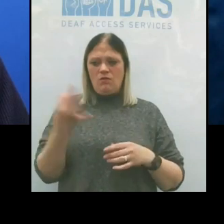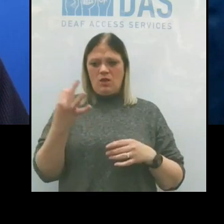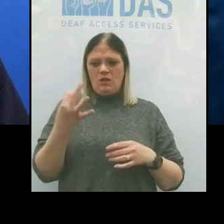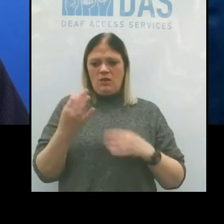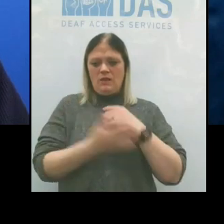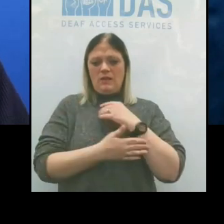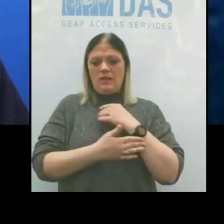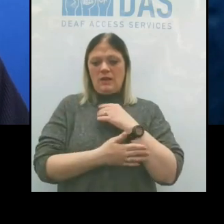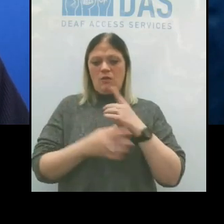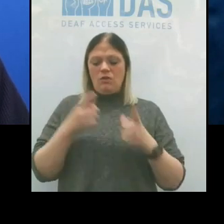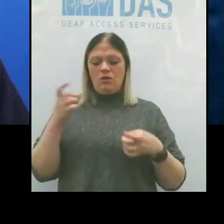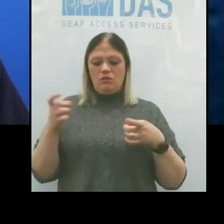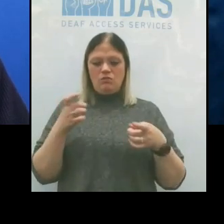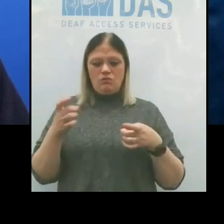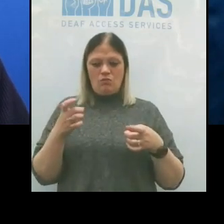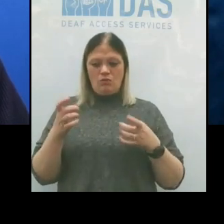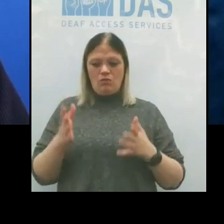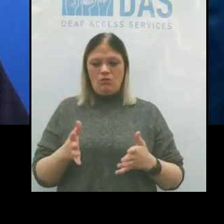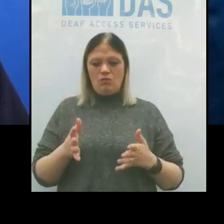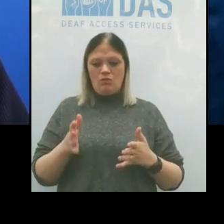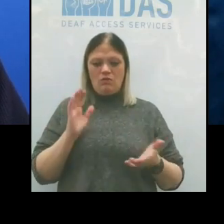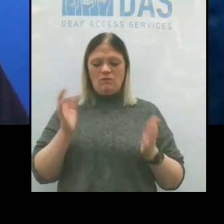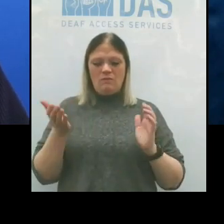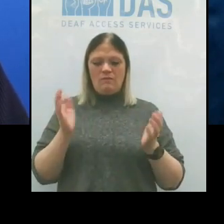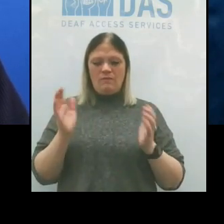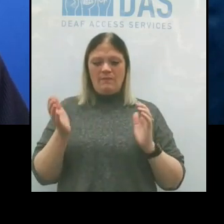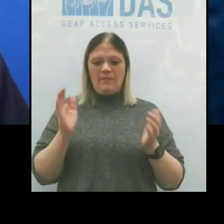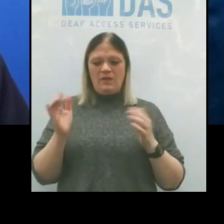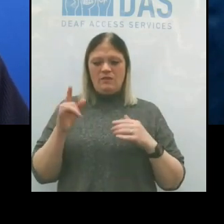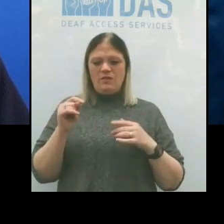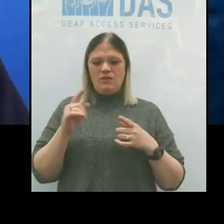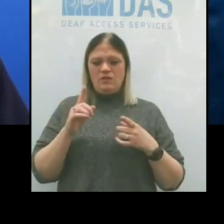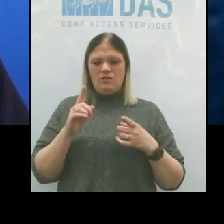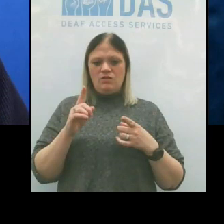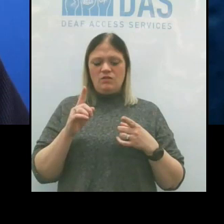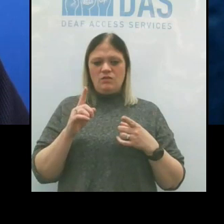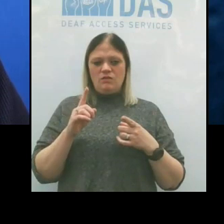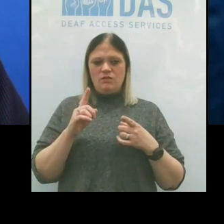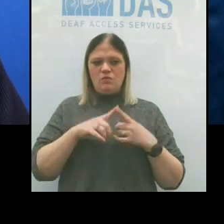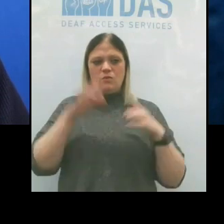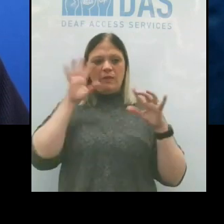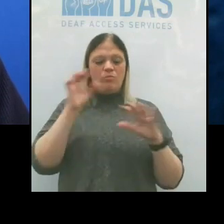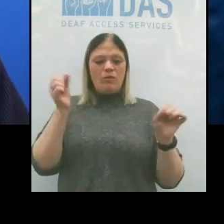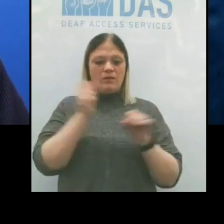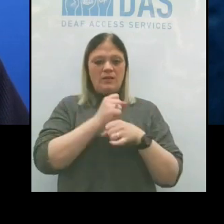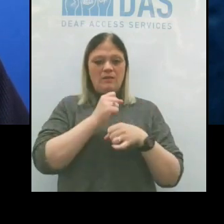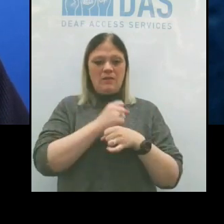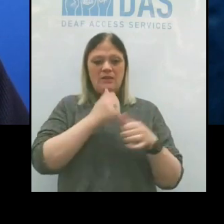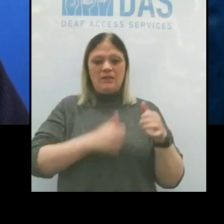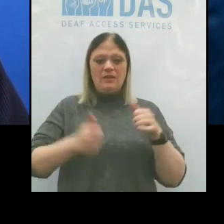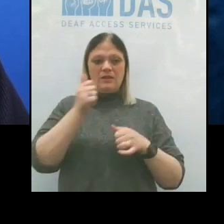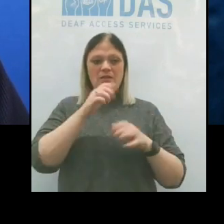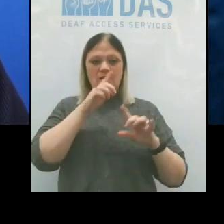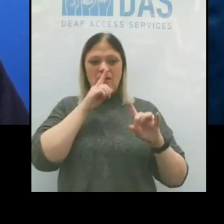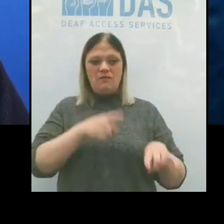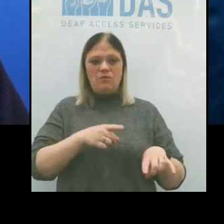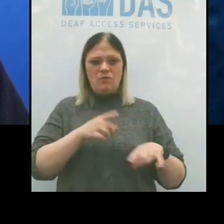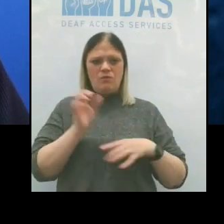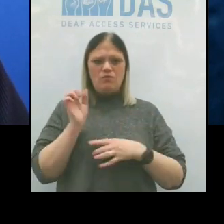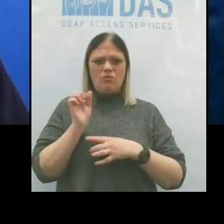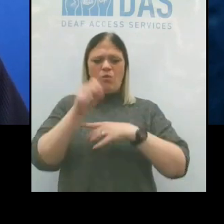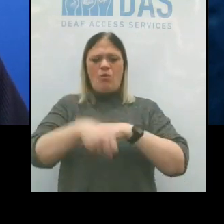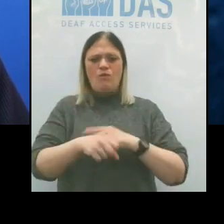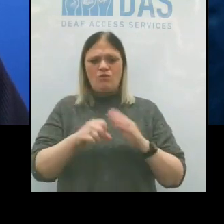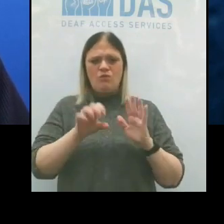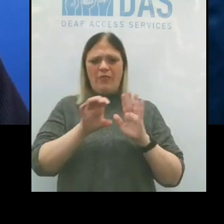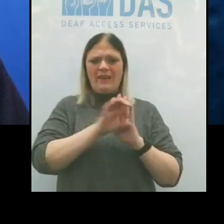controller basically compared that to a president using an executive order to overrule the Constitution. Do you